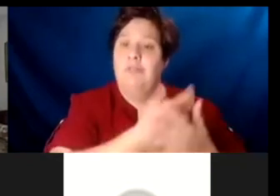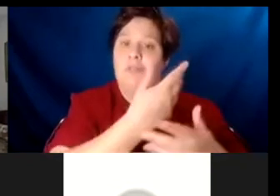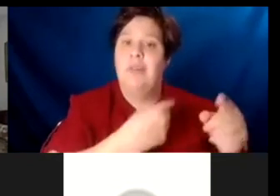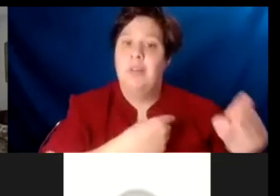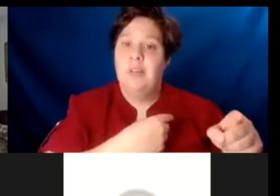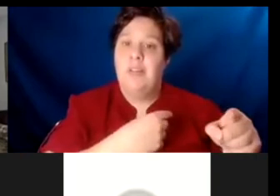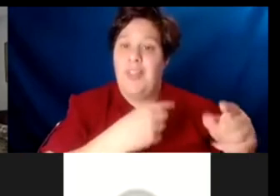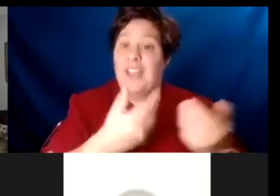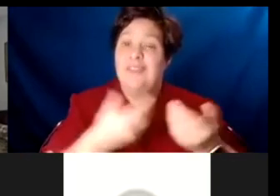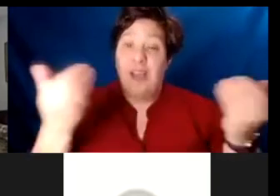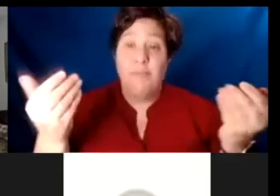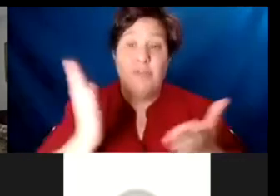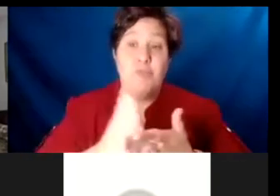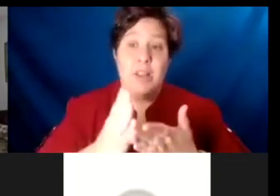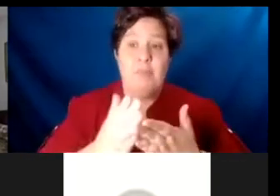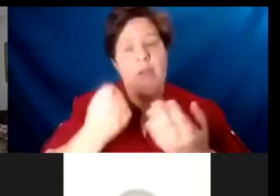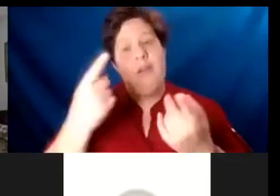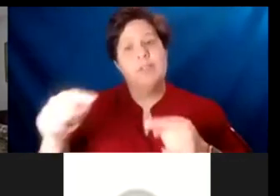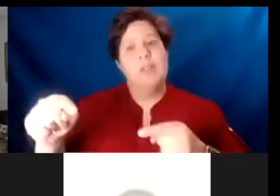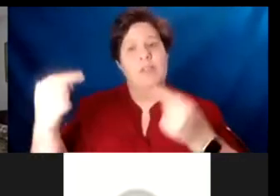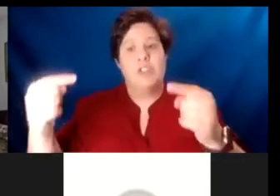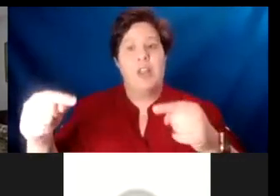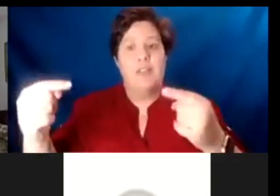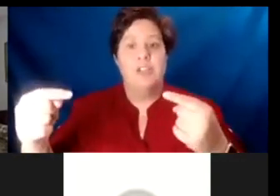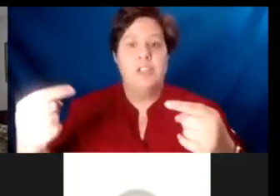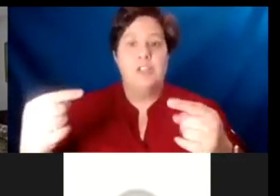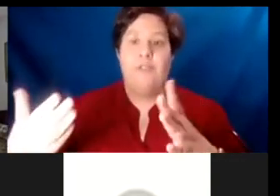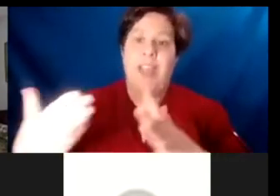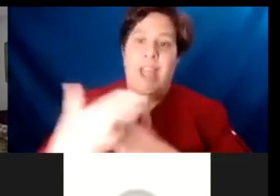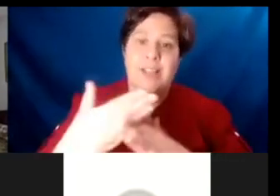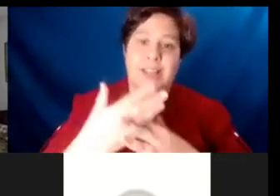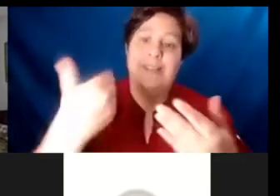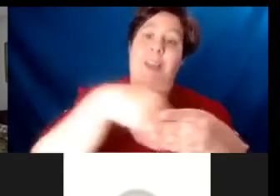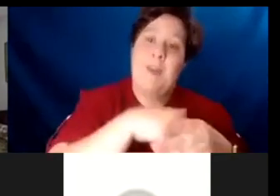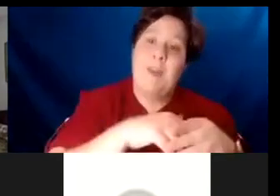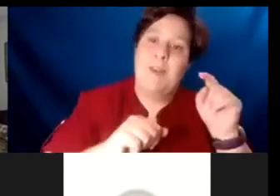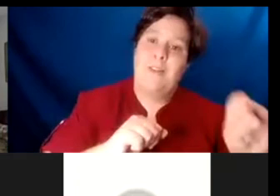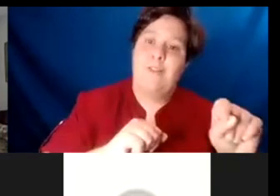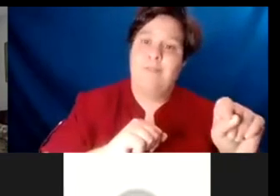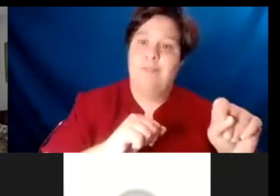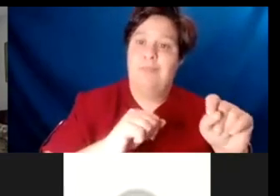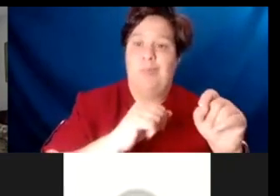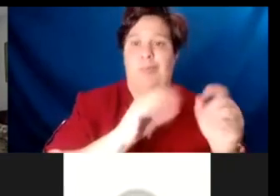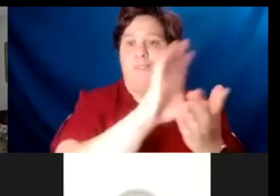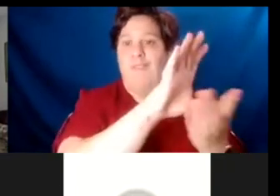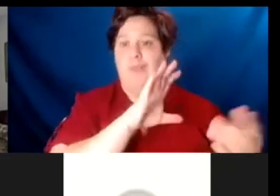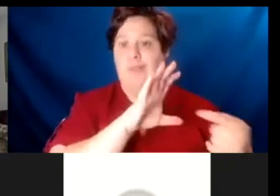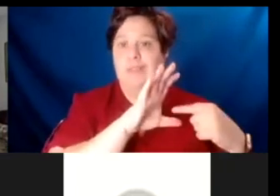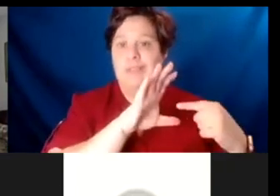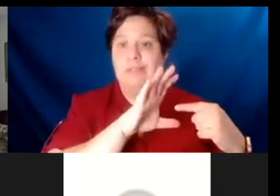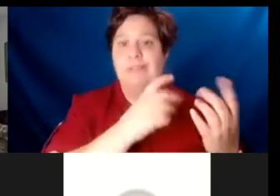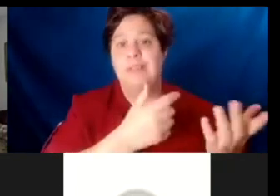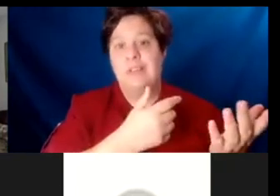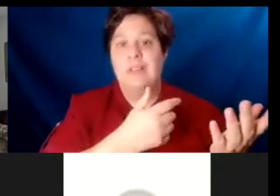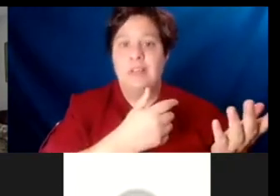Yeah, but I can see the challenges of the access being within the pot. I